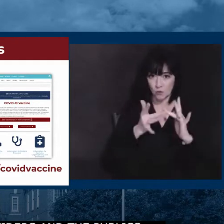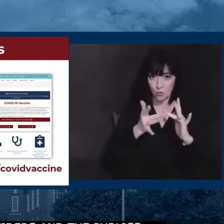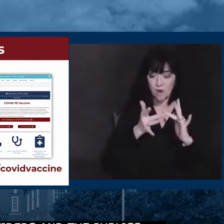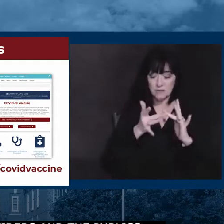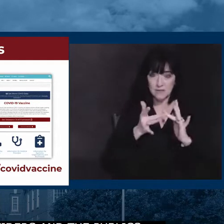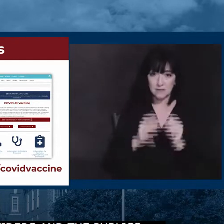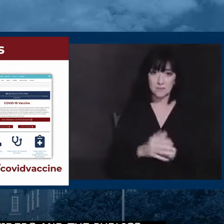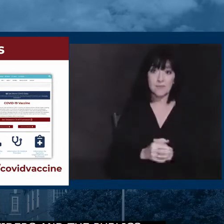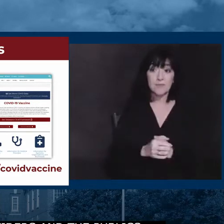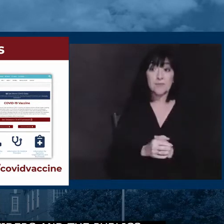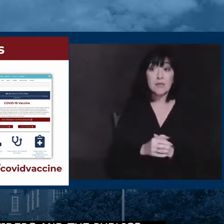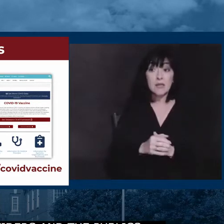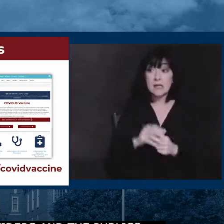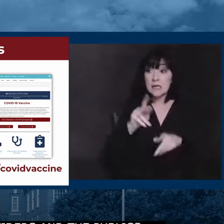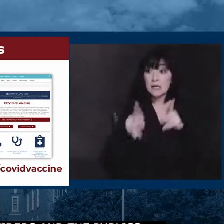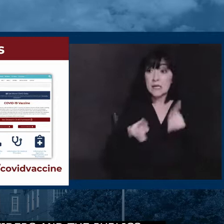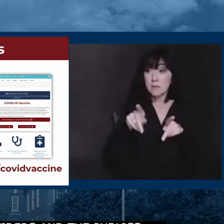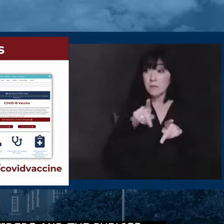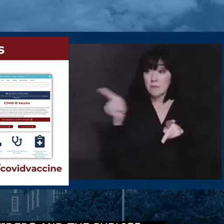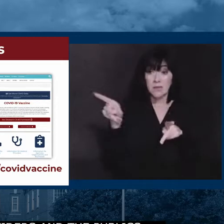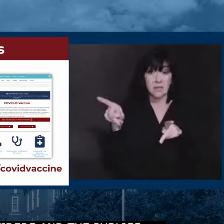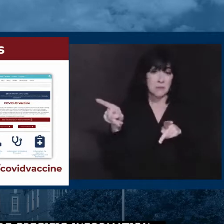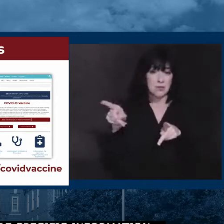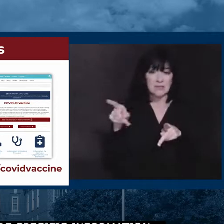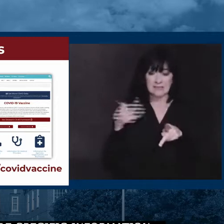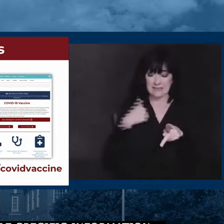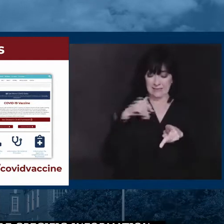questions. You can email your questions to